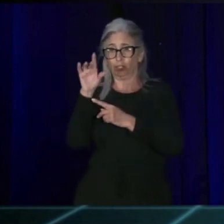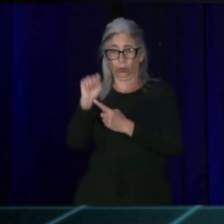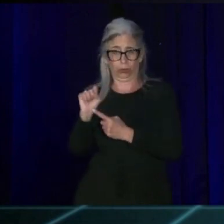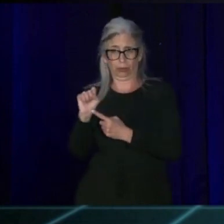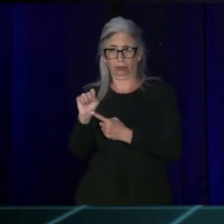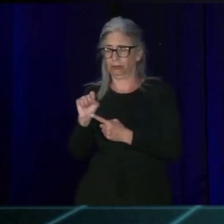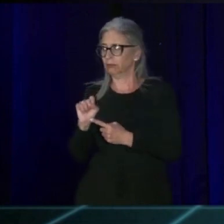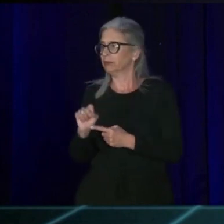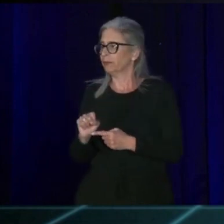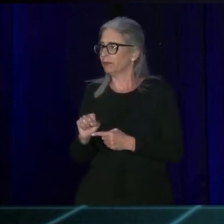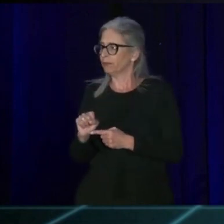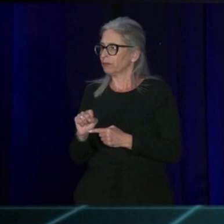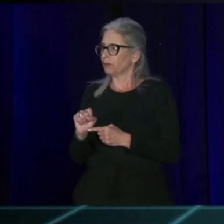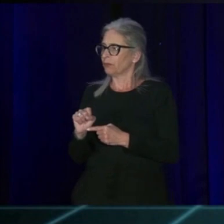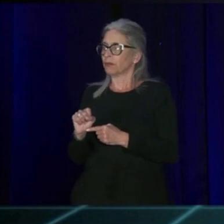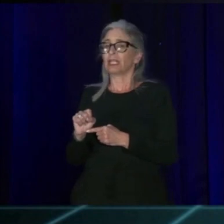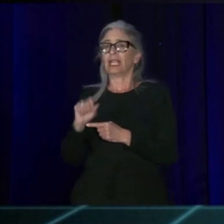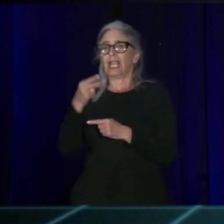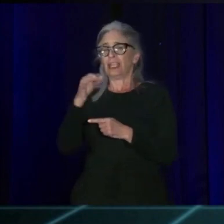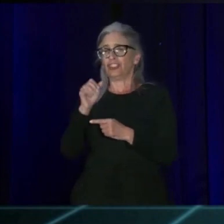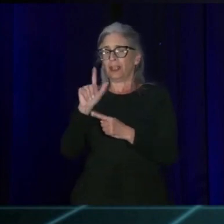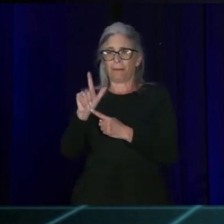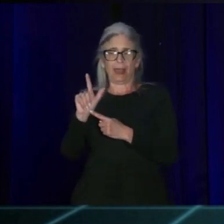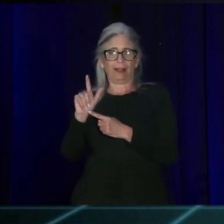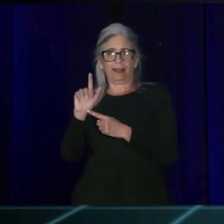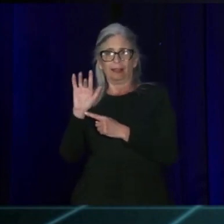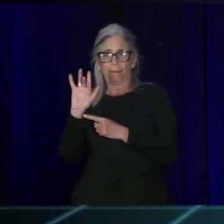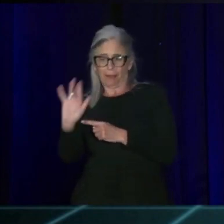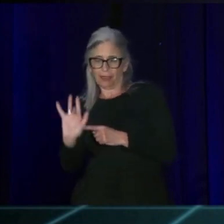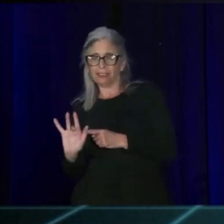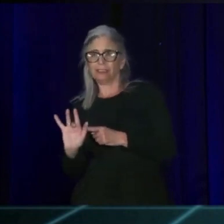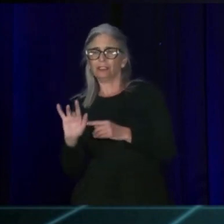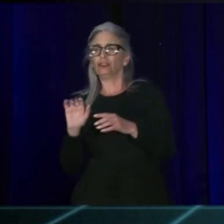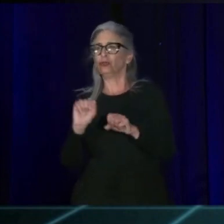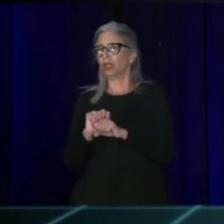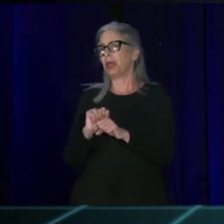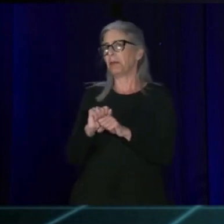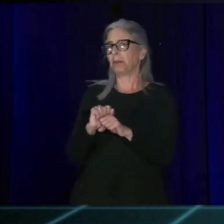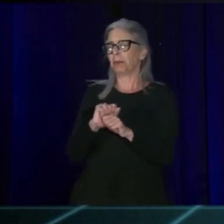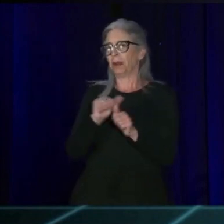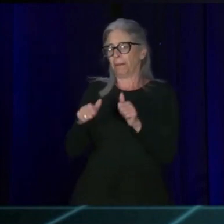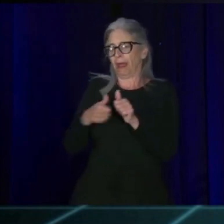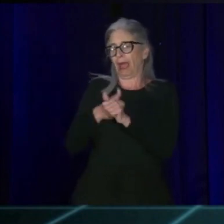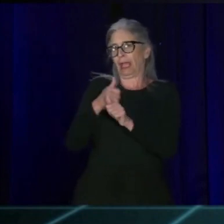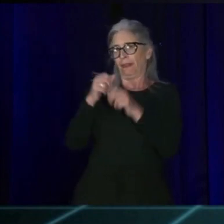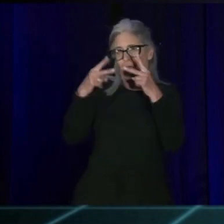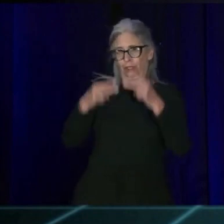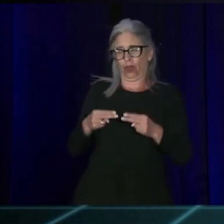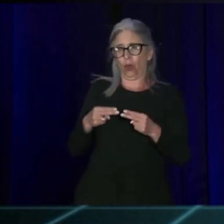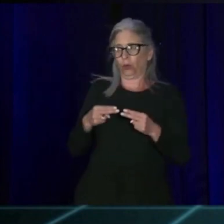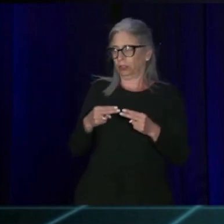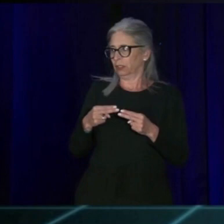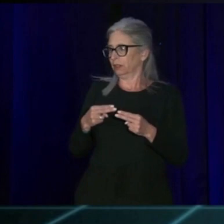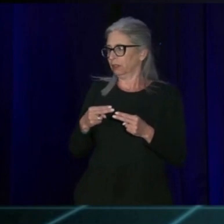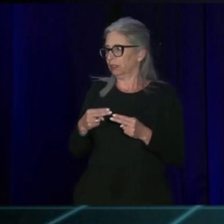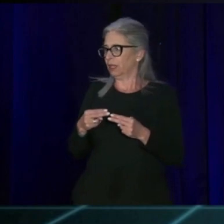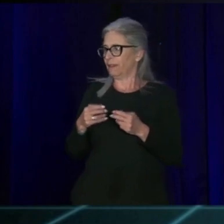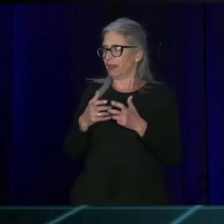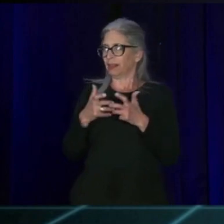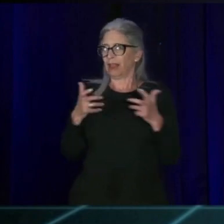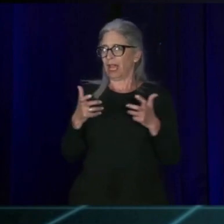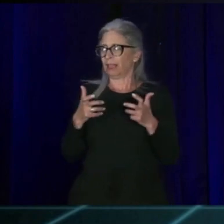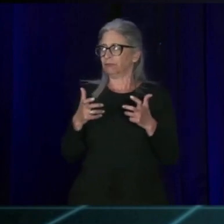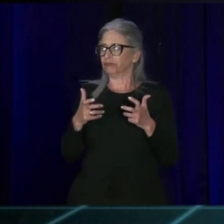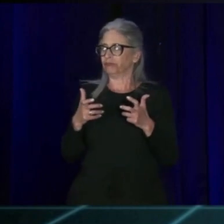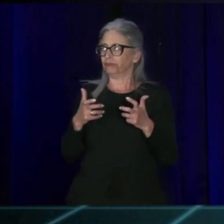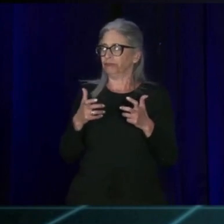use semantic HTML elements like element button here, we can convey meaning behind our code, additionally to getting a lot of built-in behaviors for free. And there's